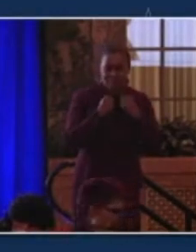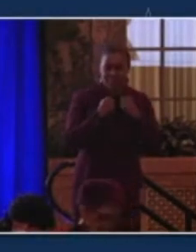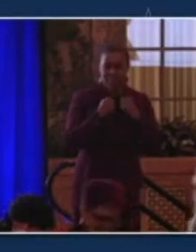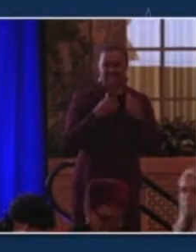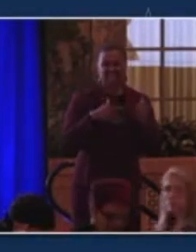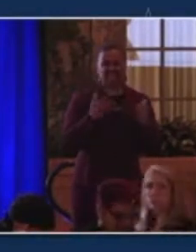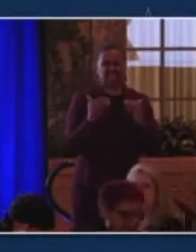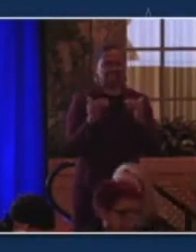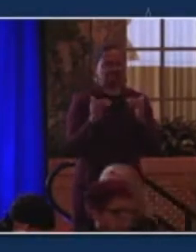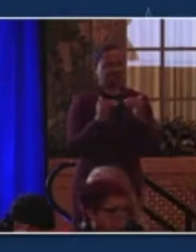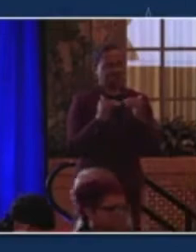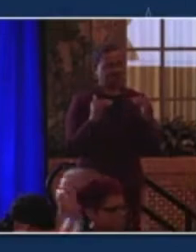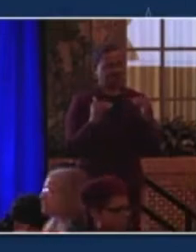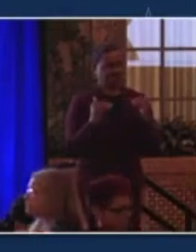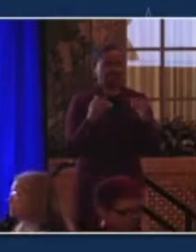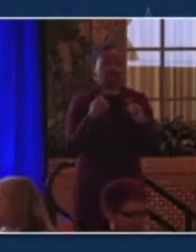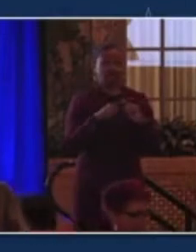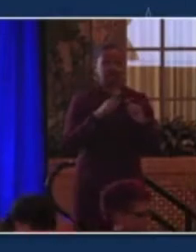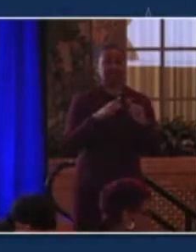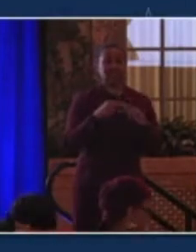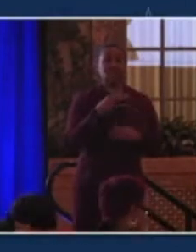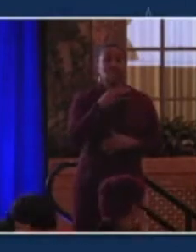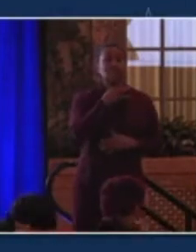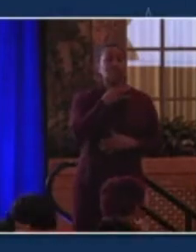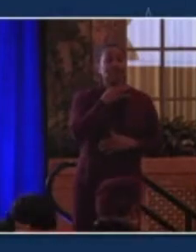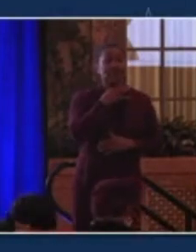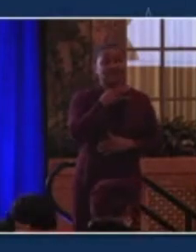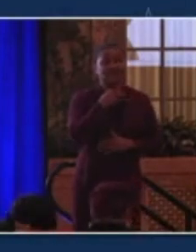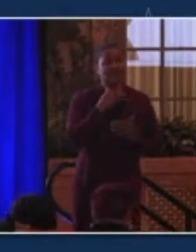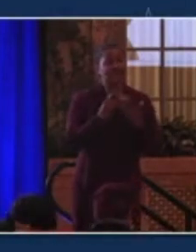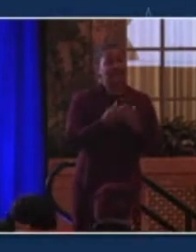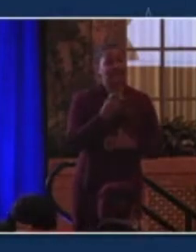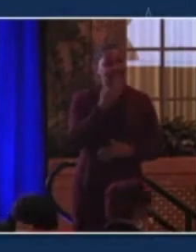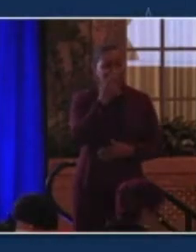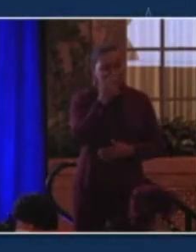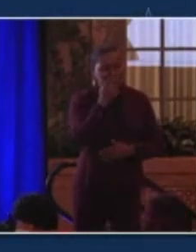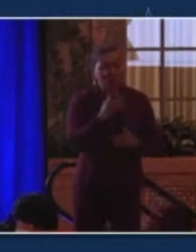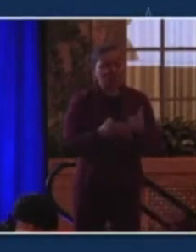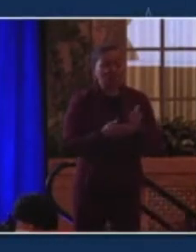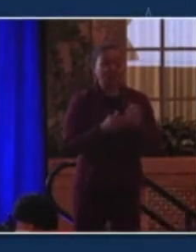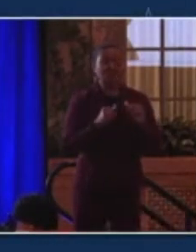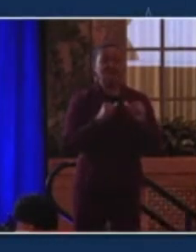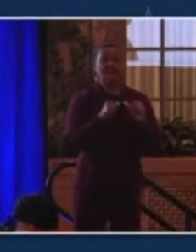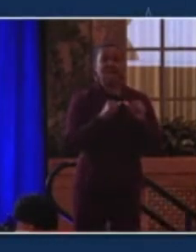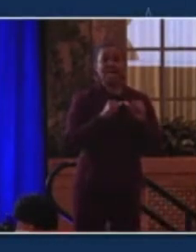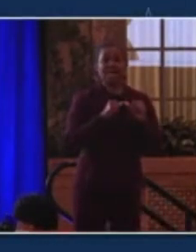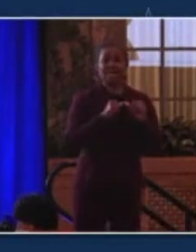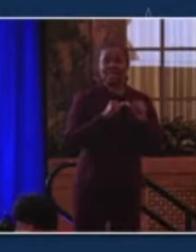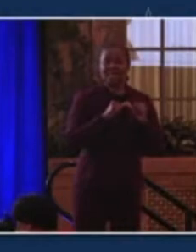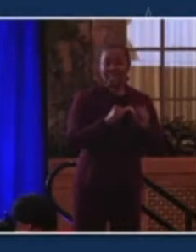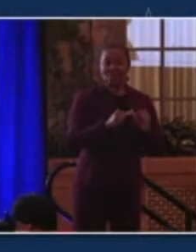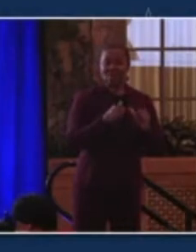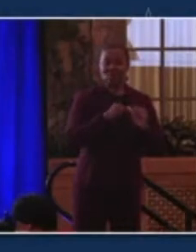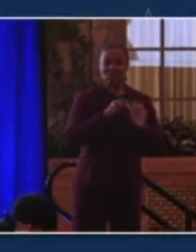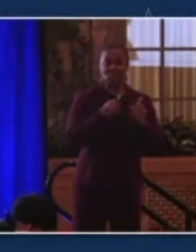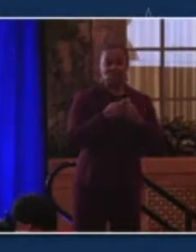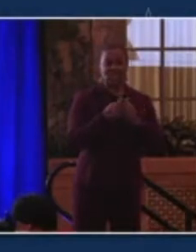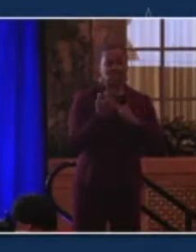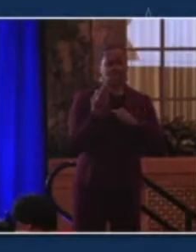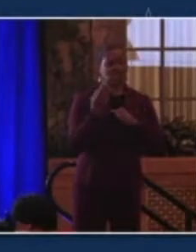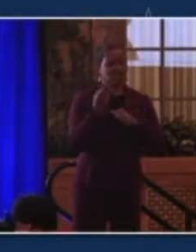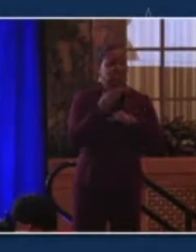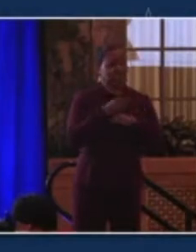fairness, along with his curiosity and good humor, to help carry us through the challenging days